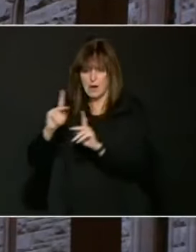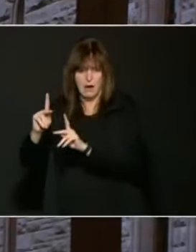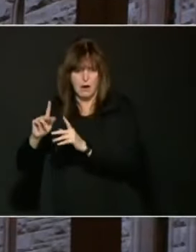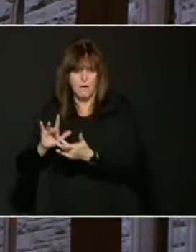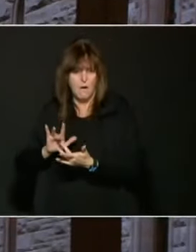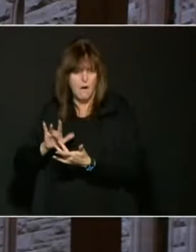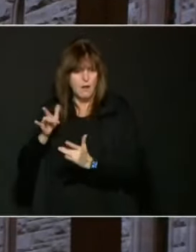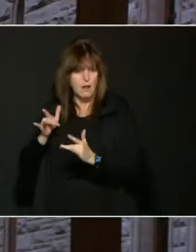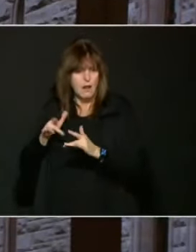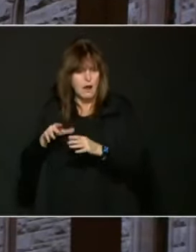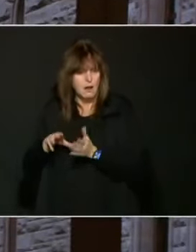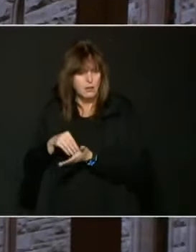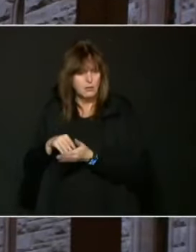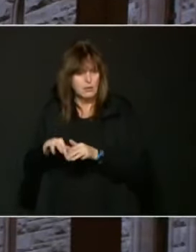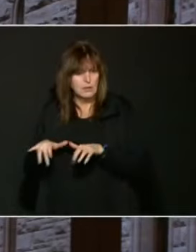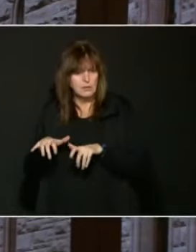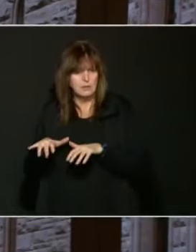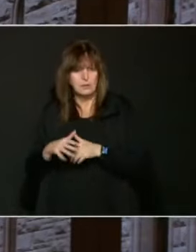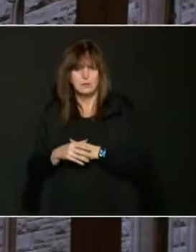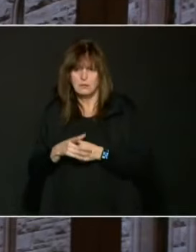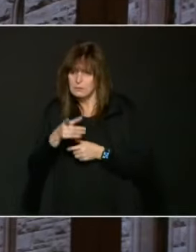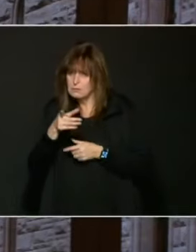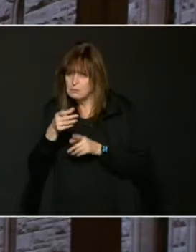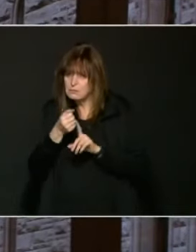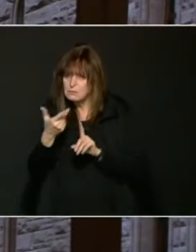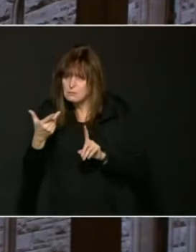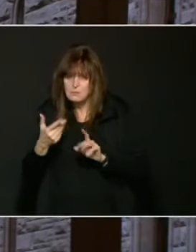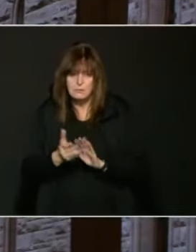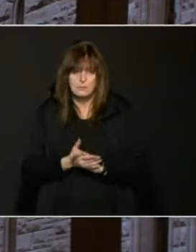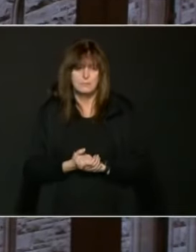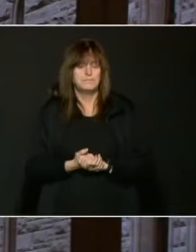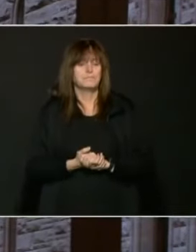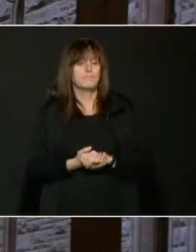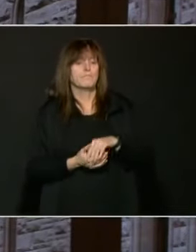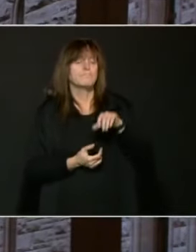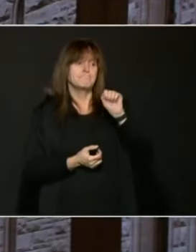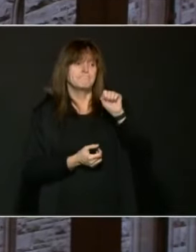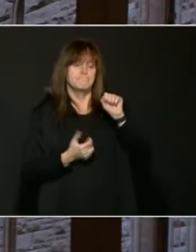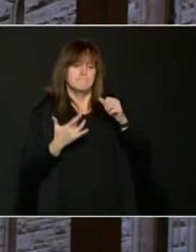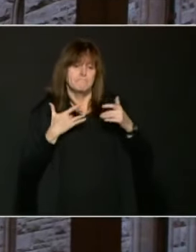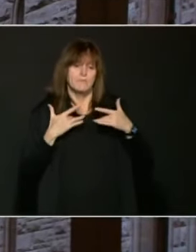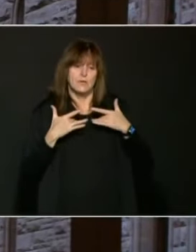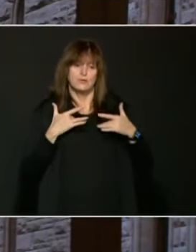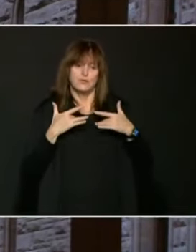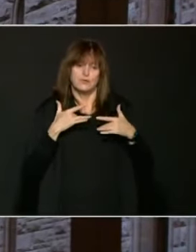Yes, we have and are concerned very much about the